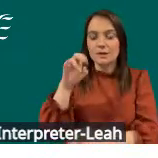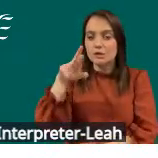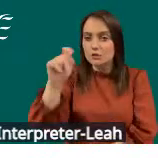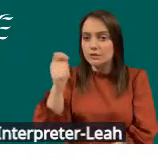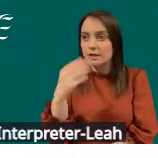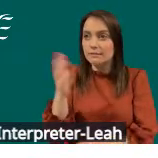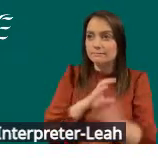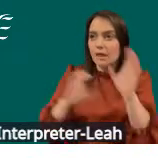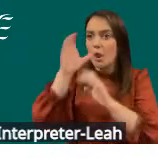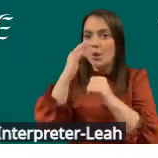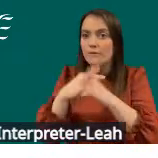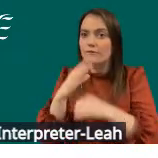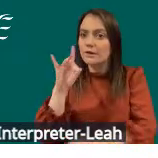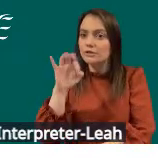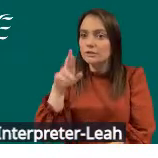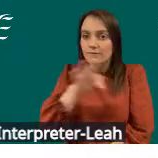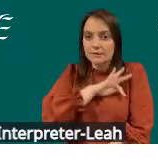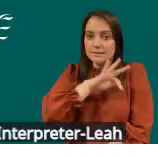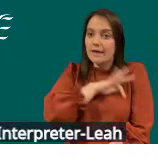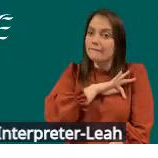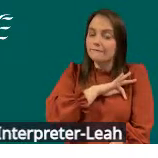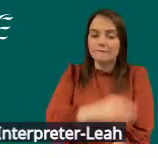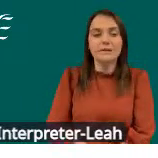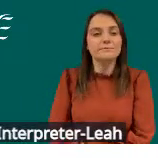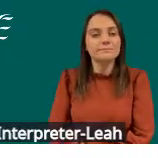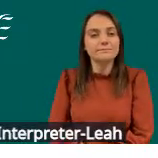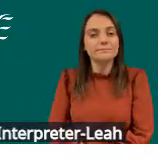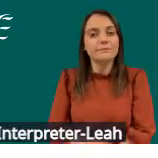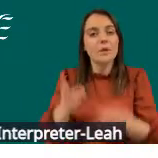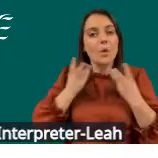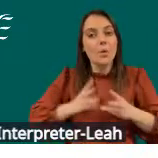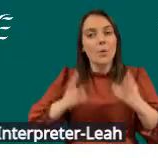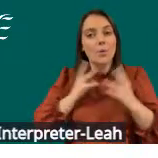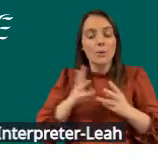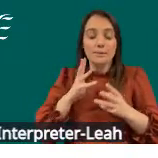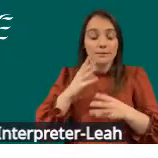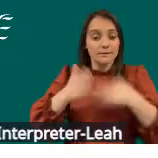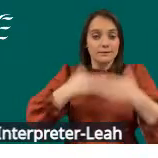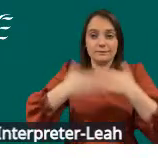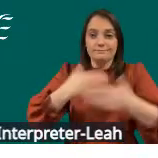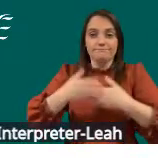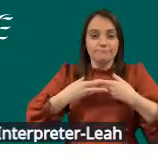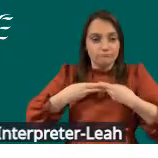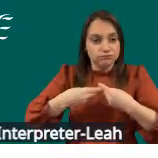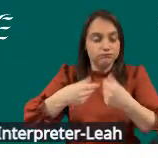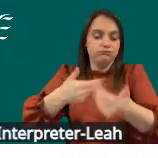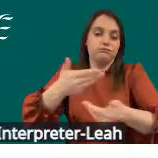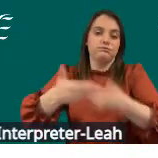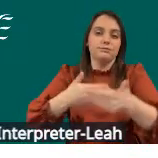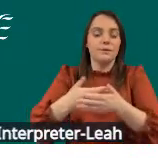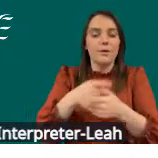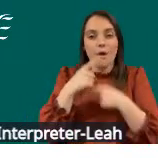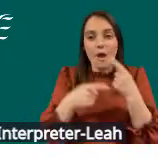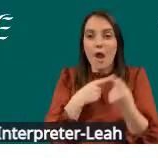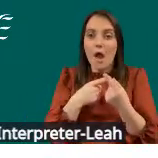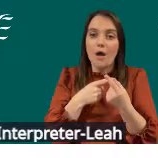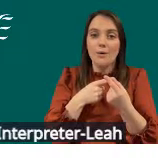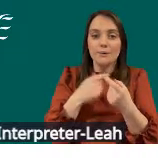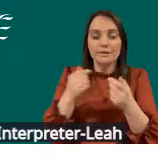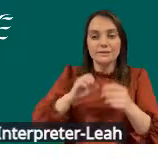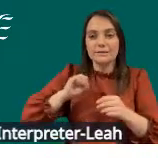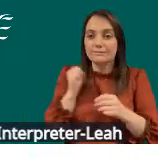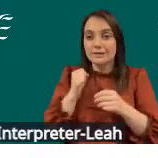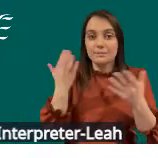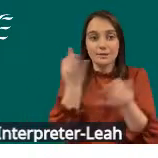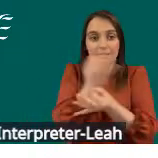it. And sadly, still, because women are basically keeping the whole show on the road, they're the ones that are keeping